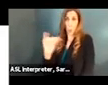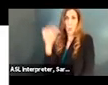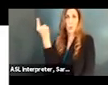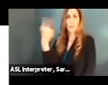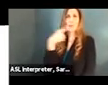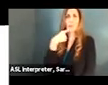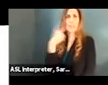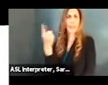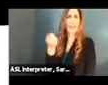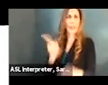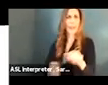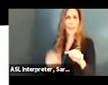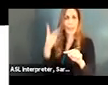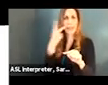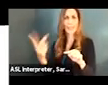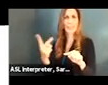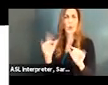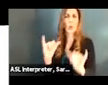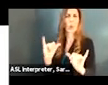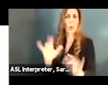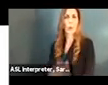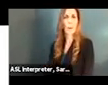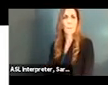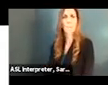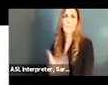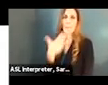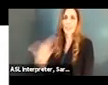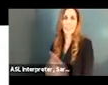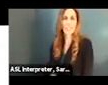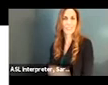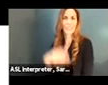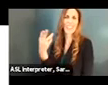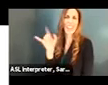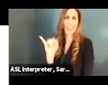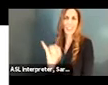that they can't see, oh, okay. Thanks, Haley. Awesome.